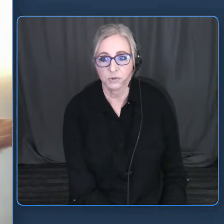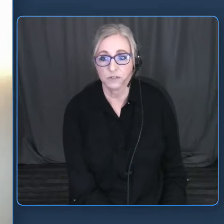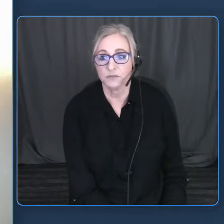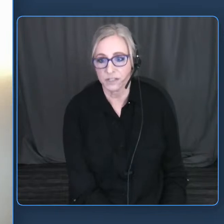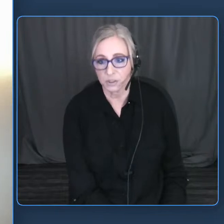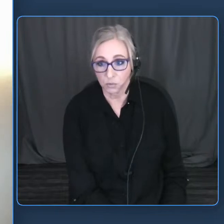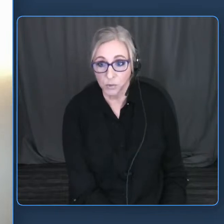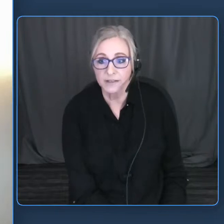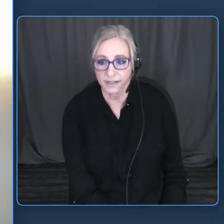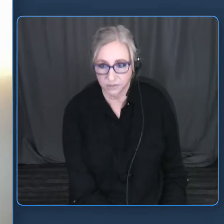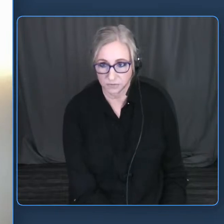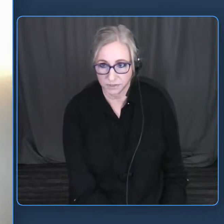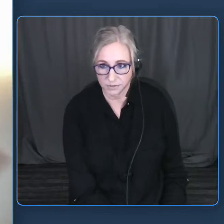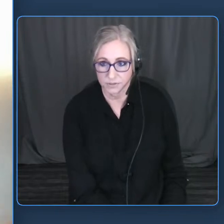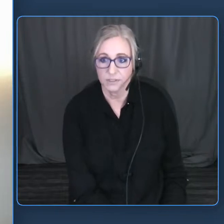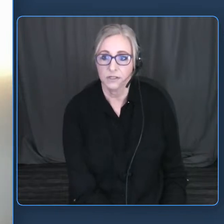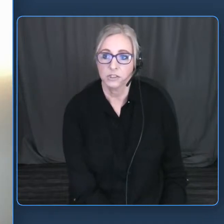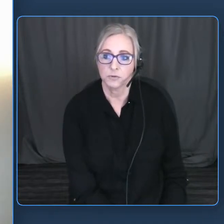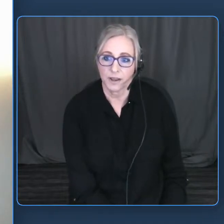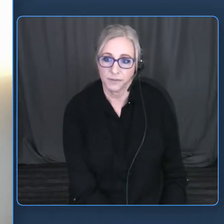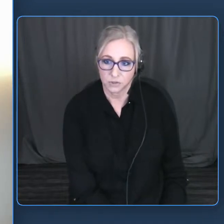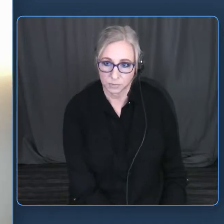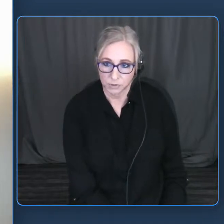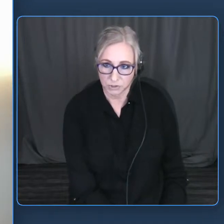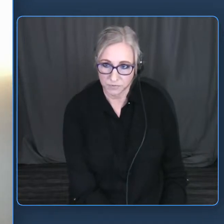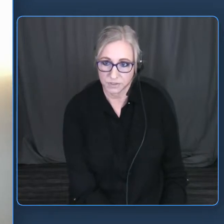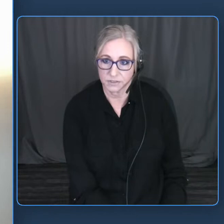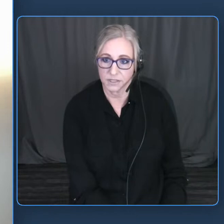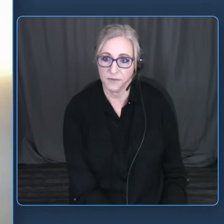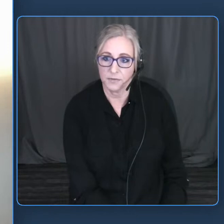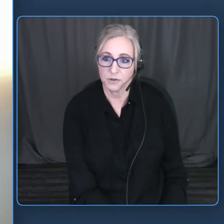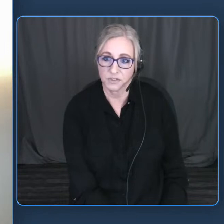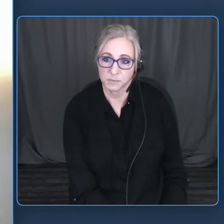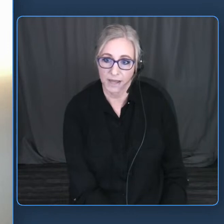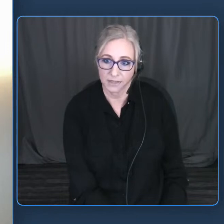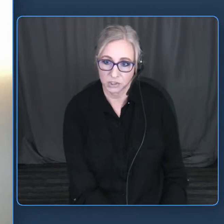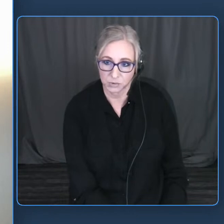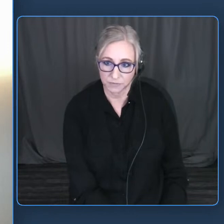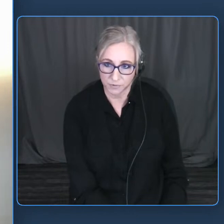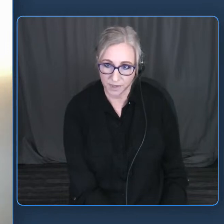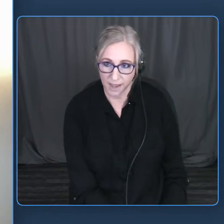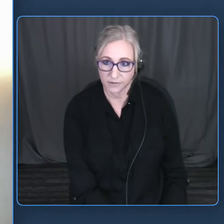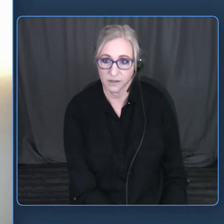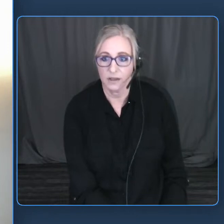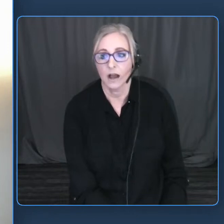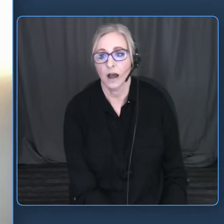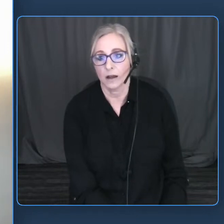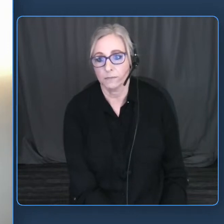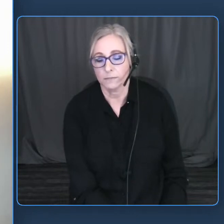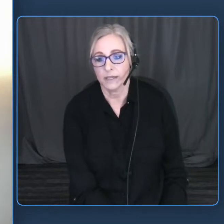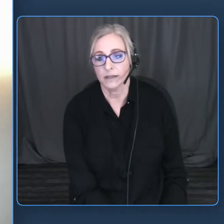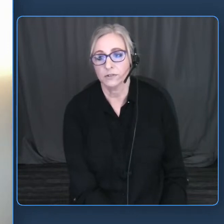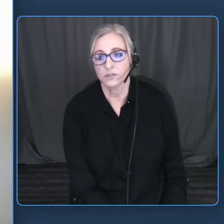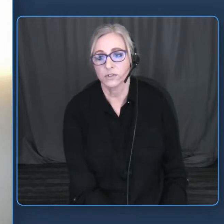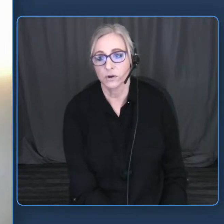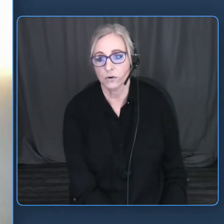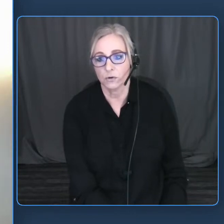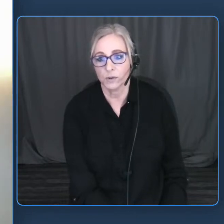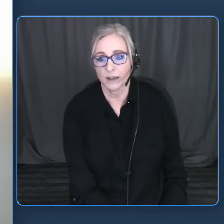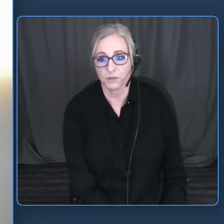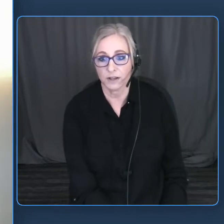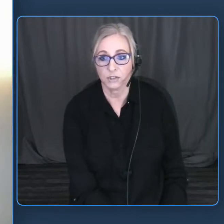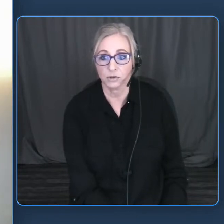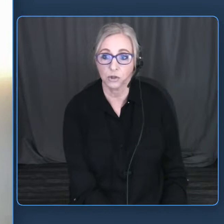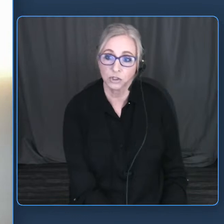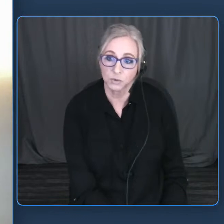set up some sort of video relay service to provide the interpreting services. And then there's a spot on the screen for that. And